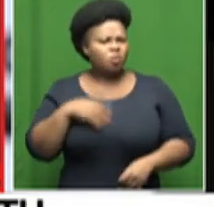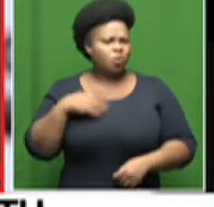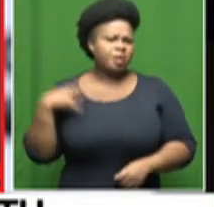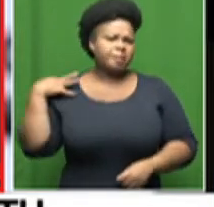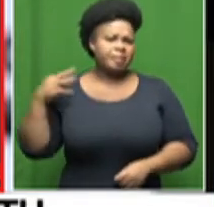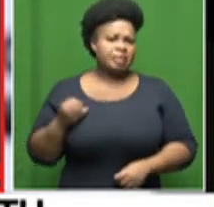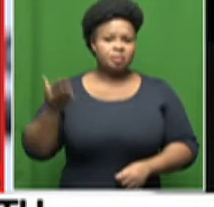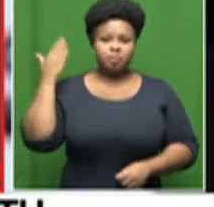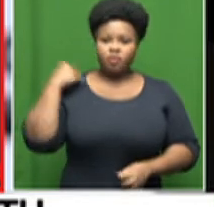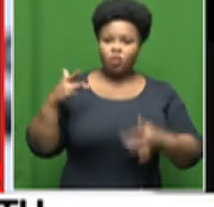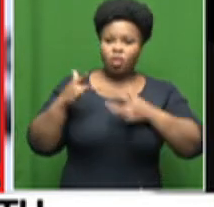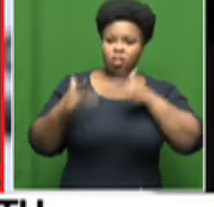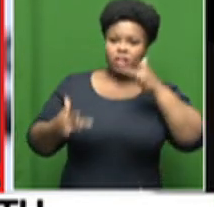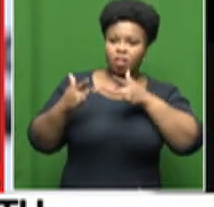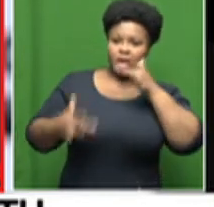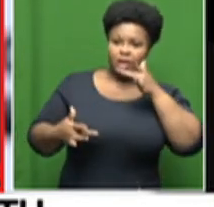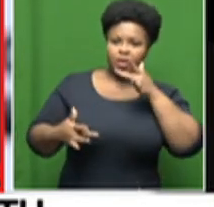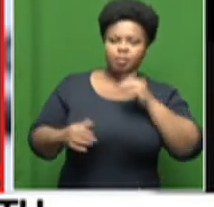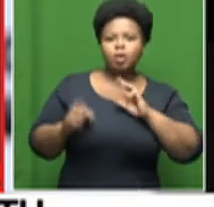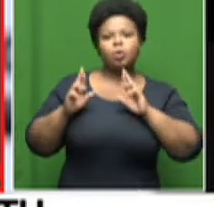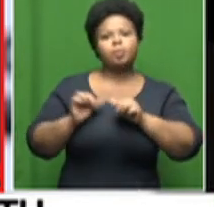Minister earlier. I hope the connection is better.